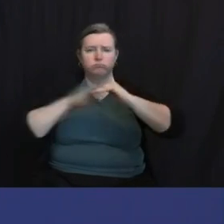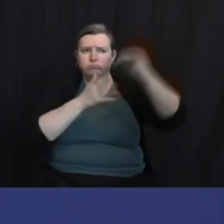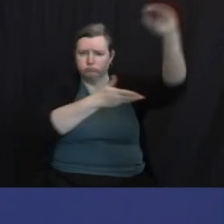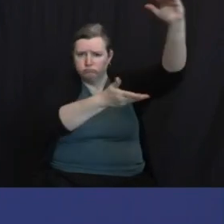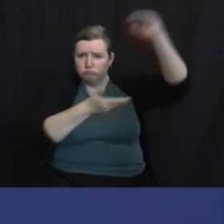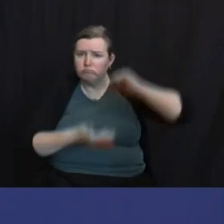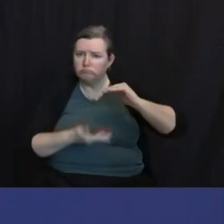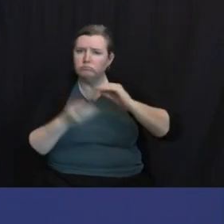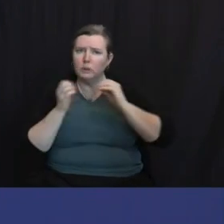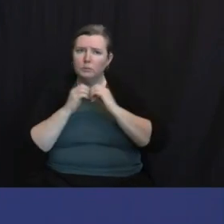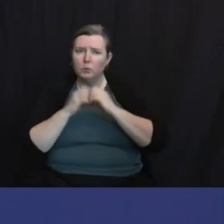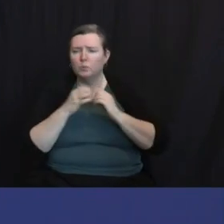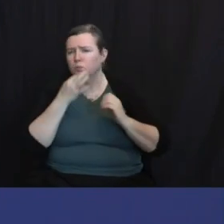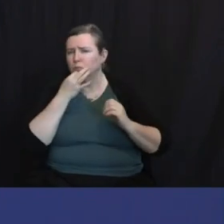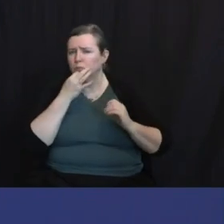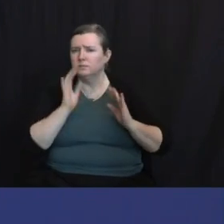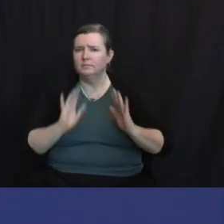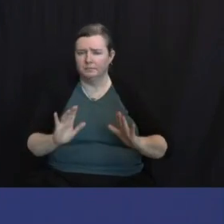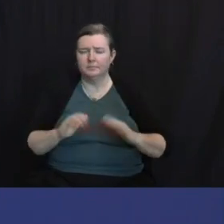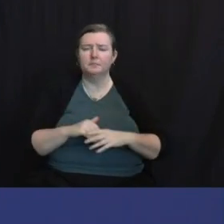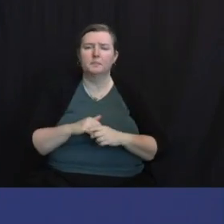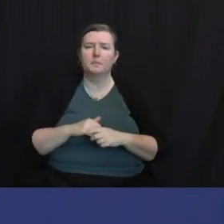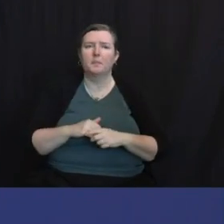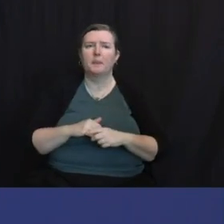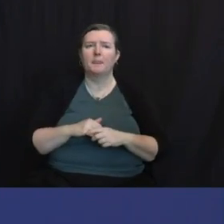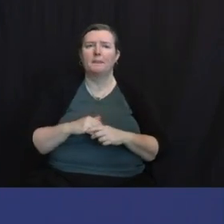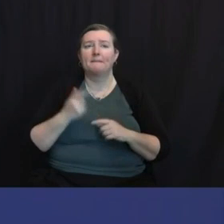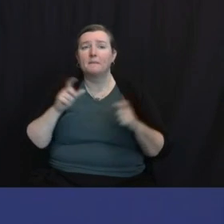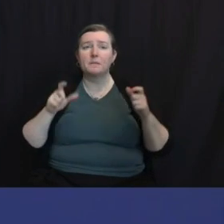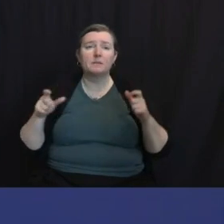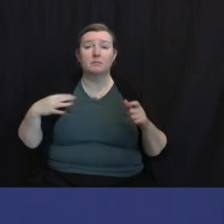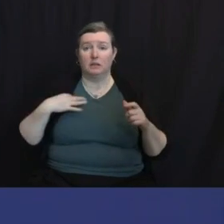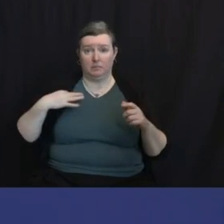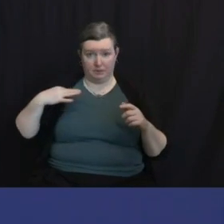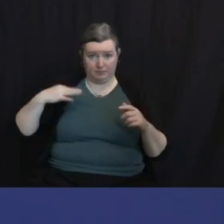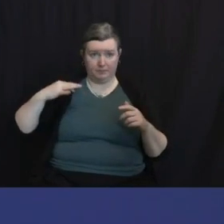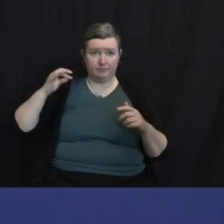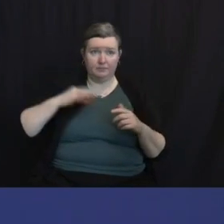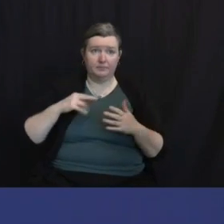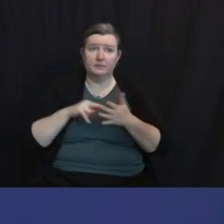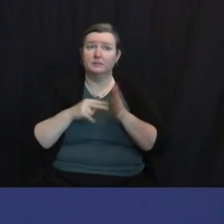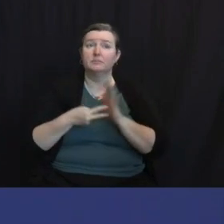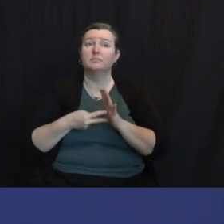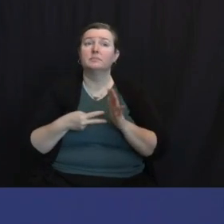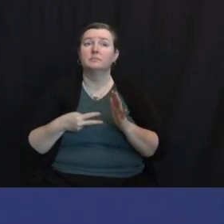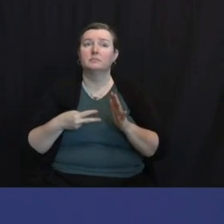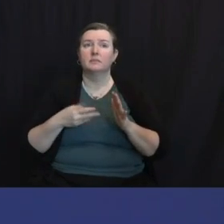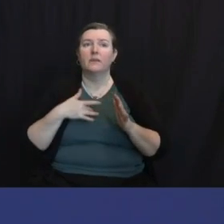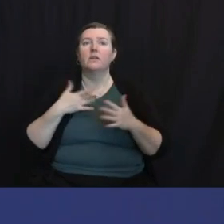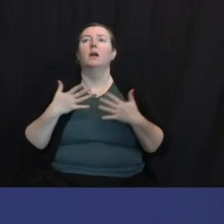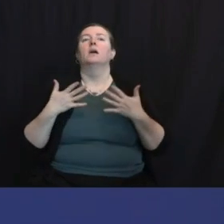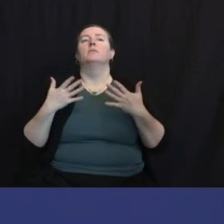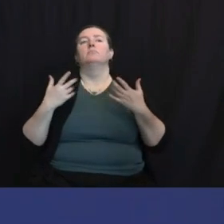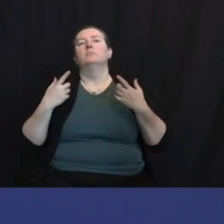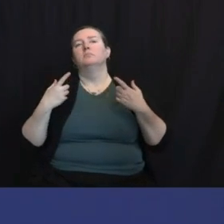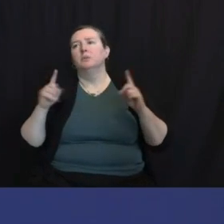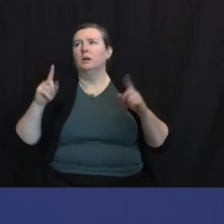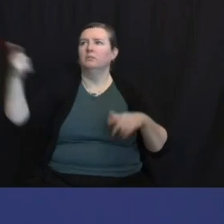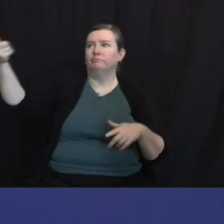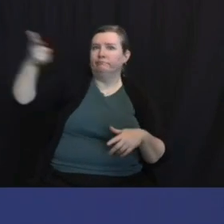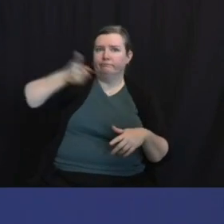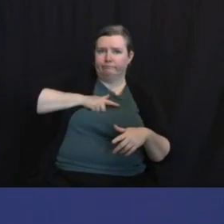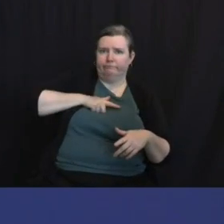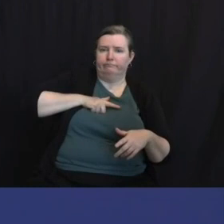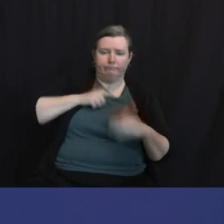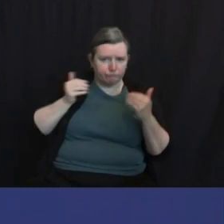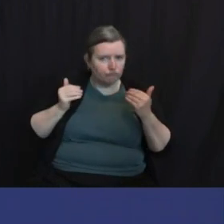weeks. So getting folks eligible to allow them to, A, to have peace of mind, and B, to get them registered and know